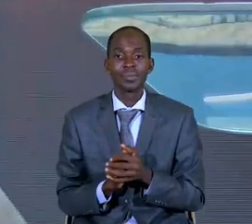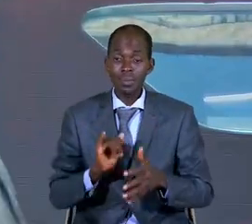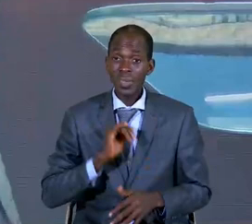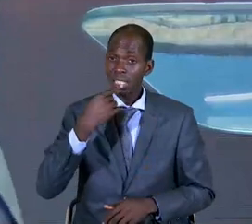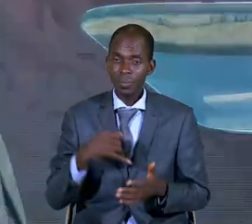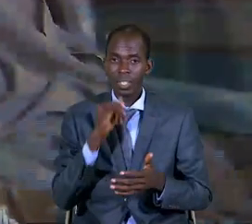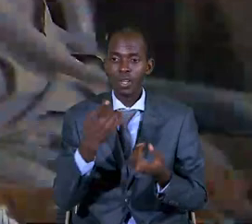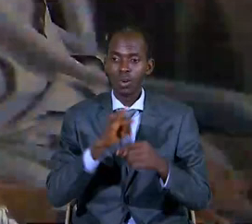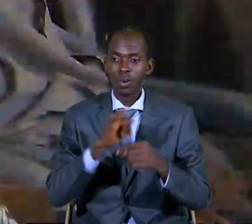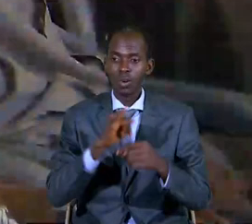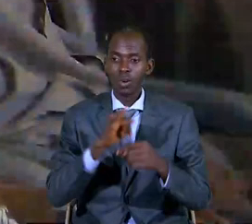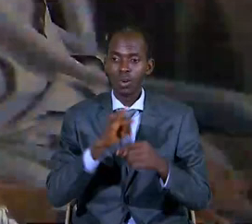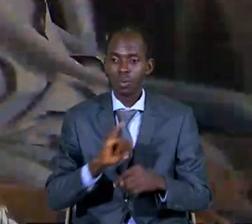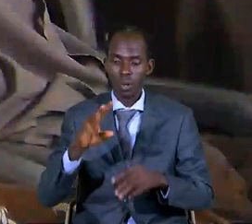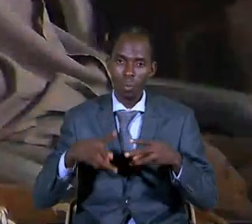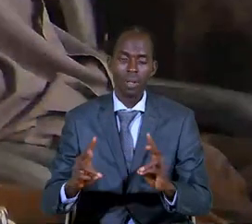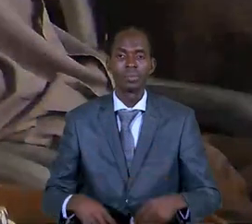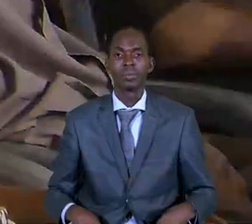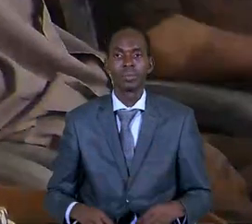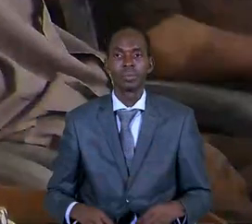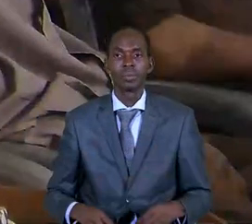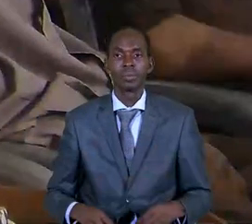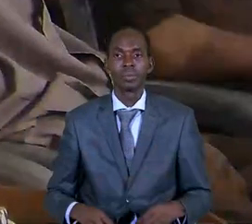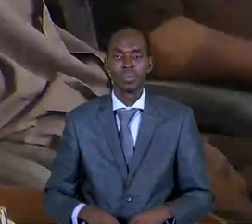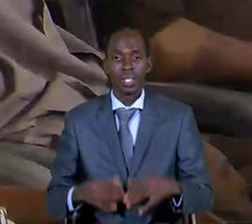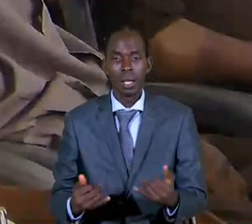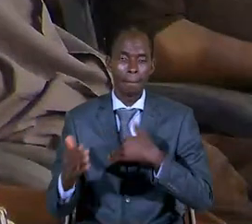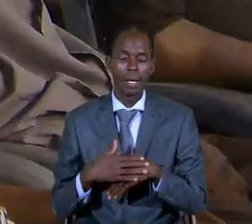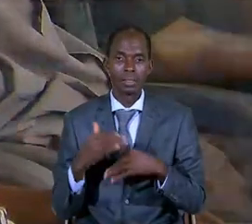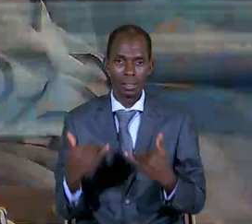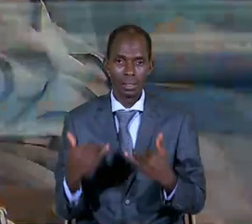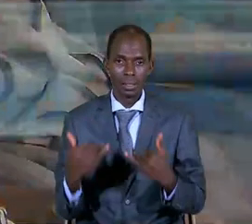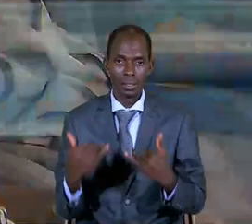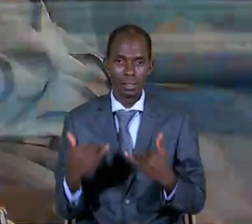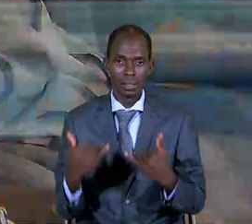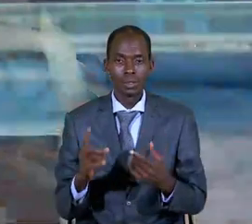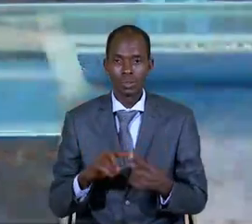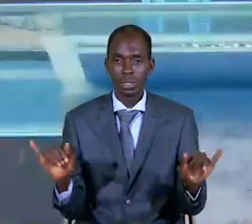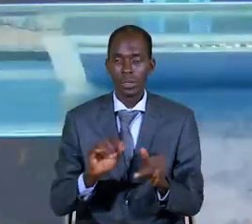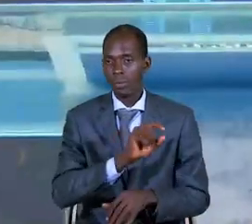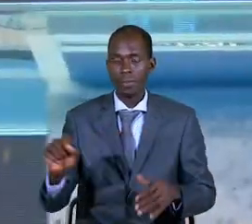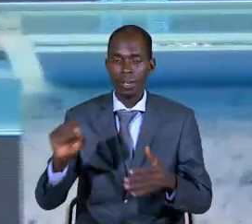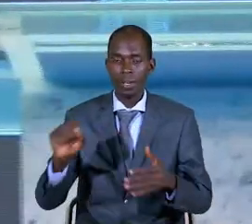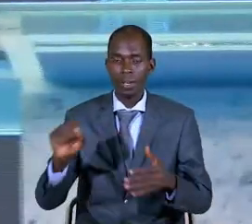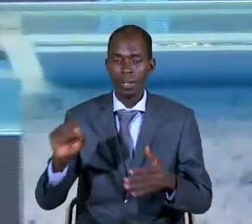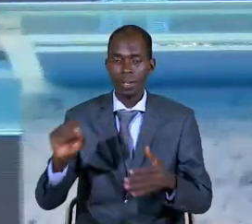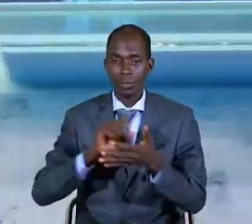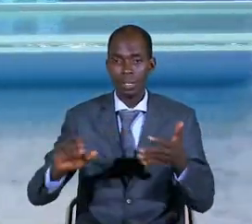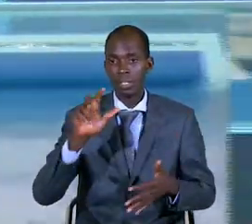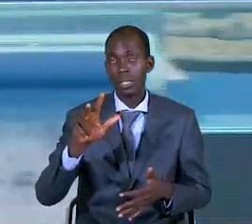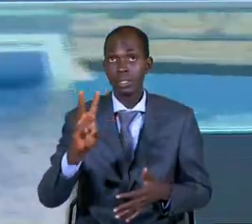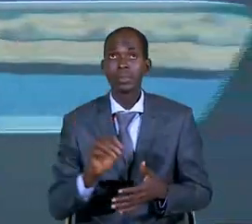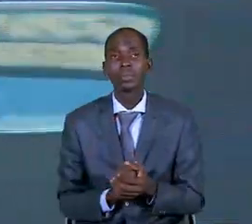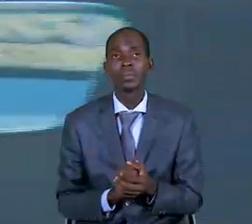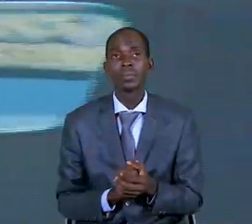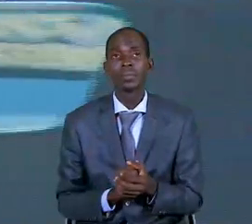it's coming your way. Let's come back now to that verse 36. And then it says, if